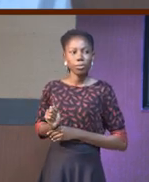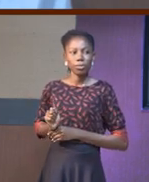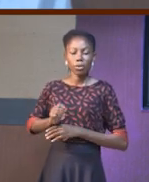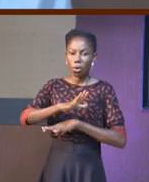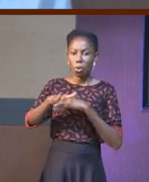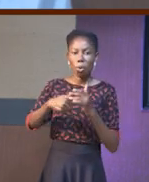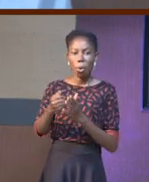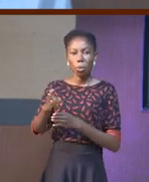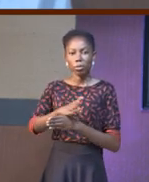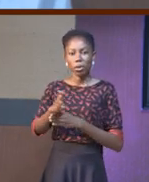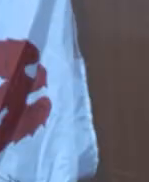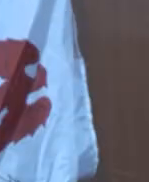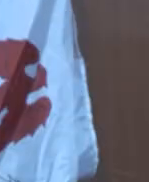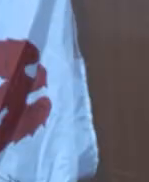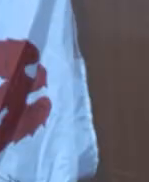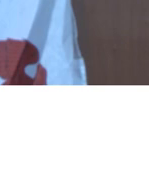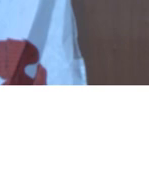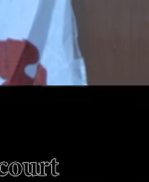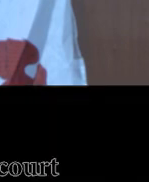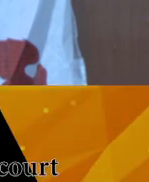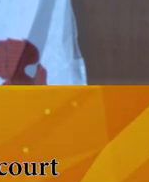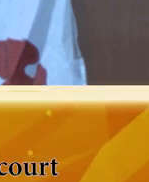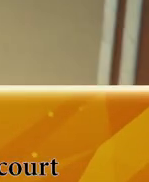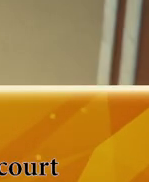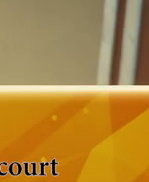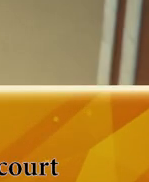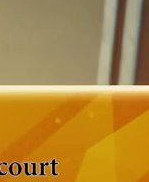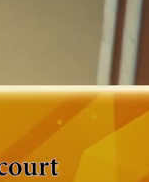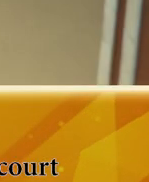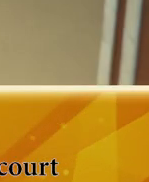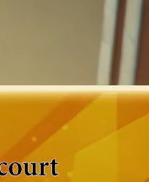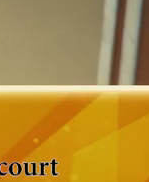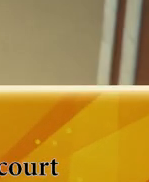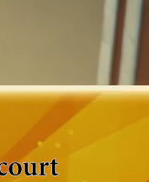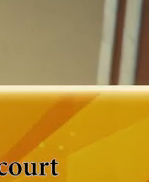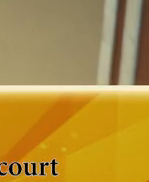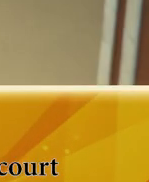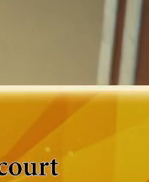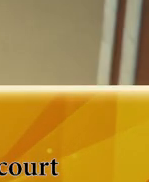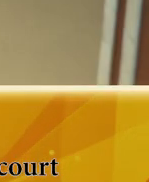the whole thing within. You didn't go about it the right way.